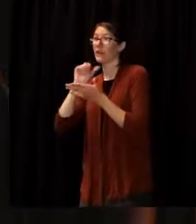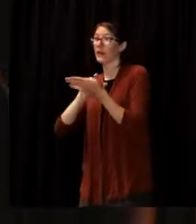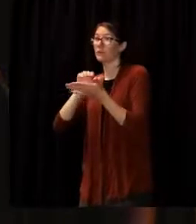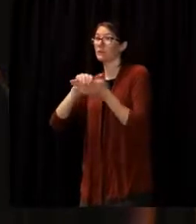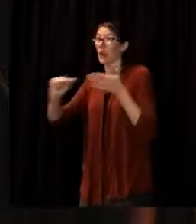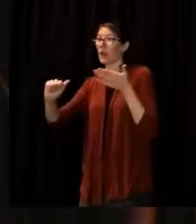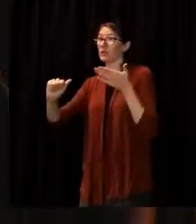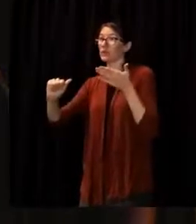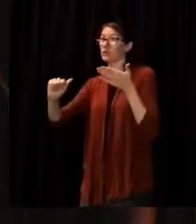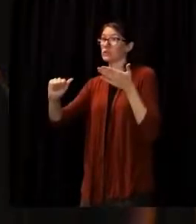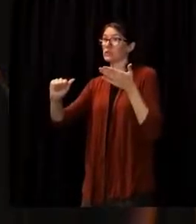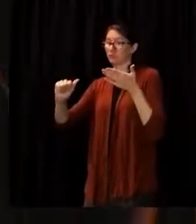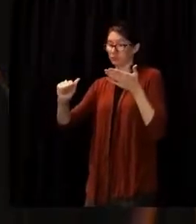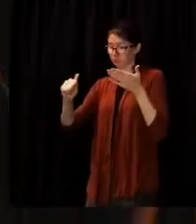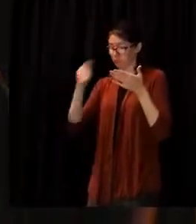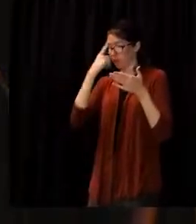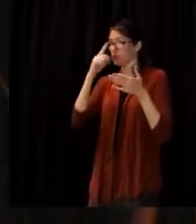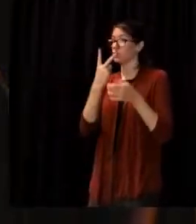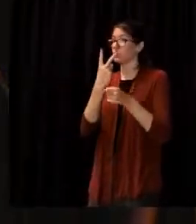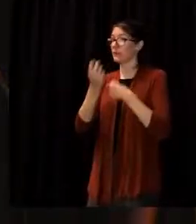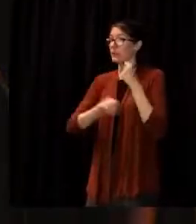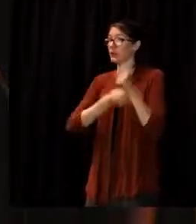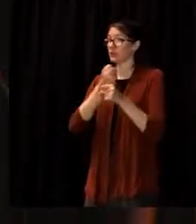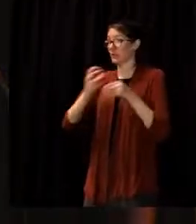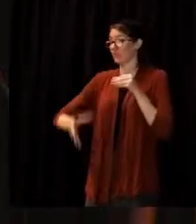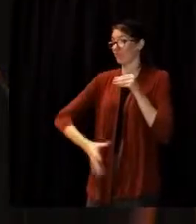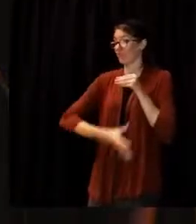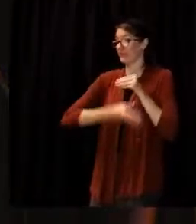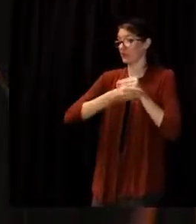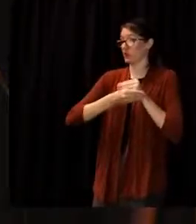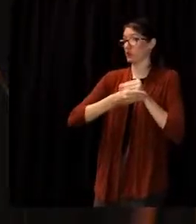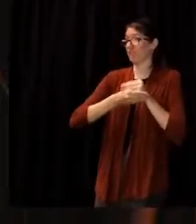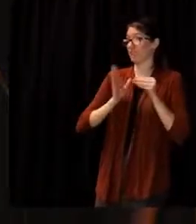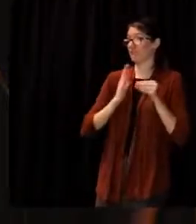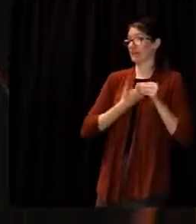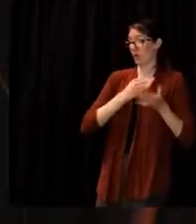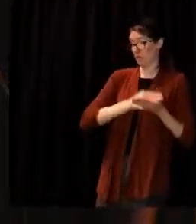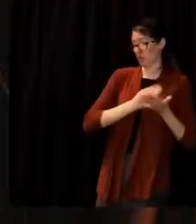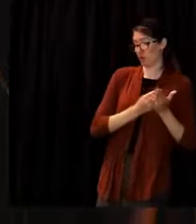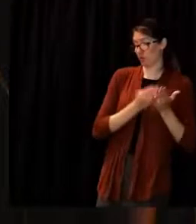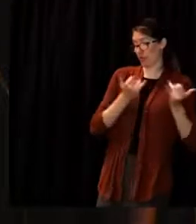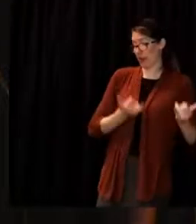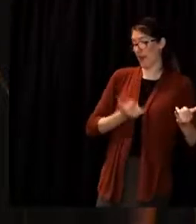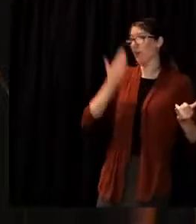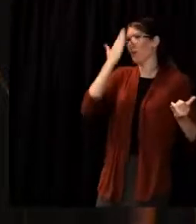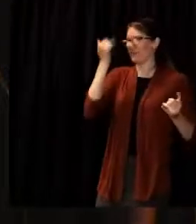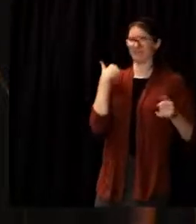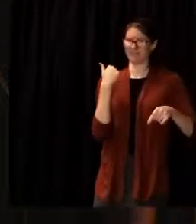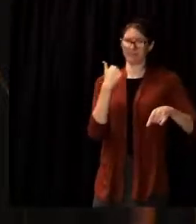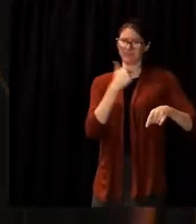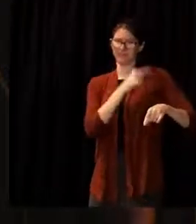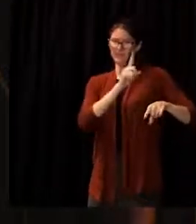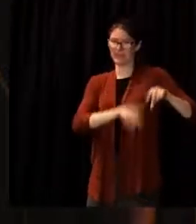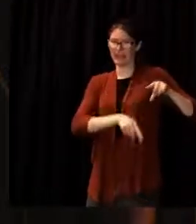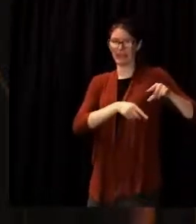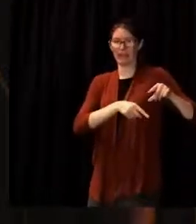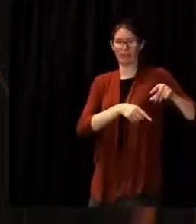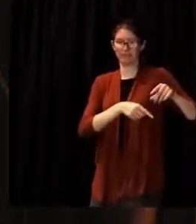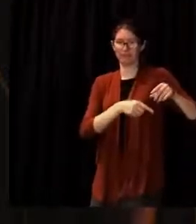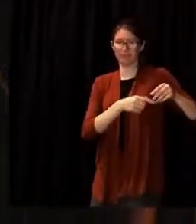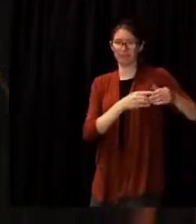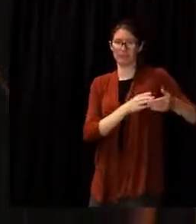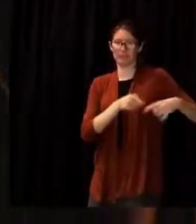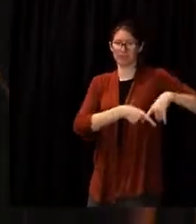$630,000 over the next 2 years in addition to our budget because we can't stop funding our missionaries, our